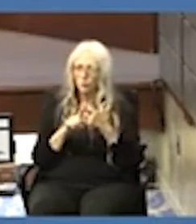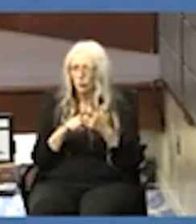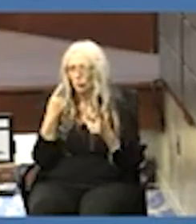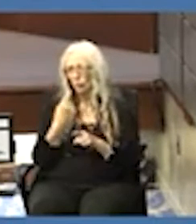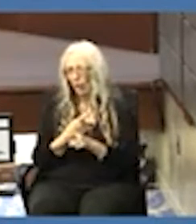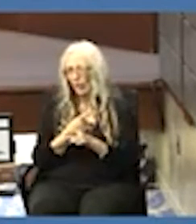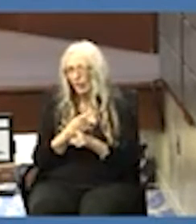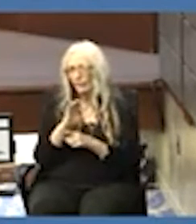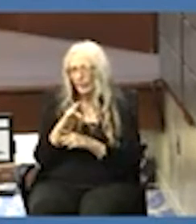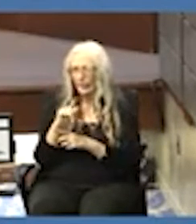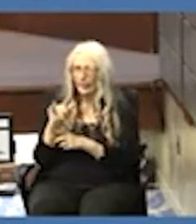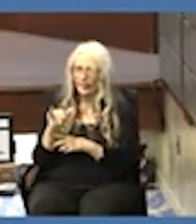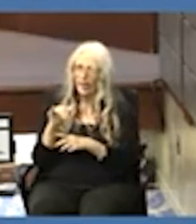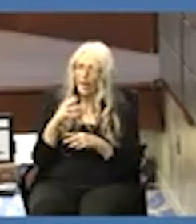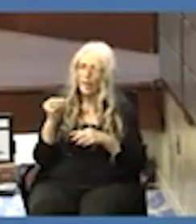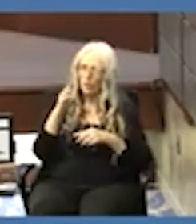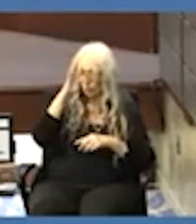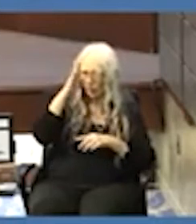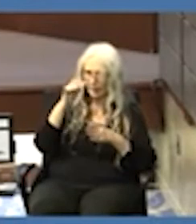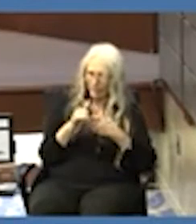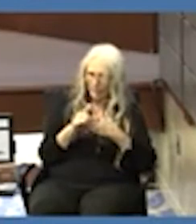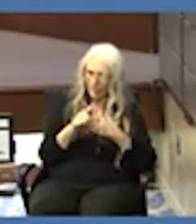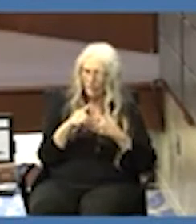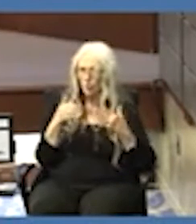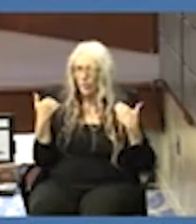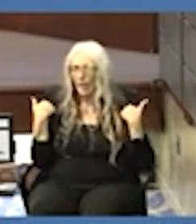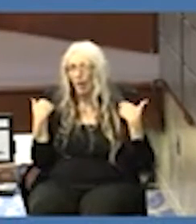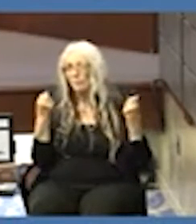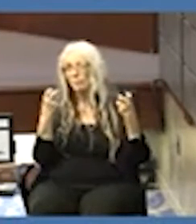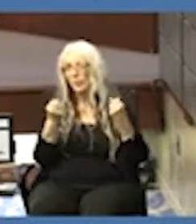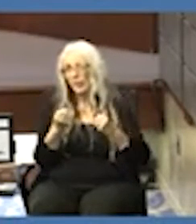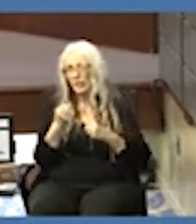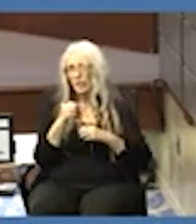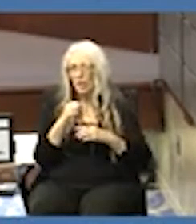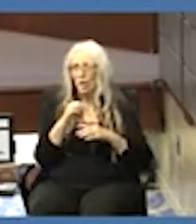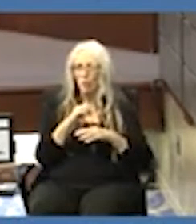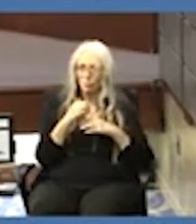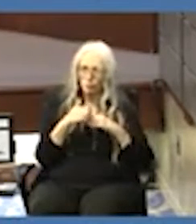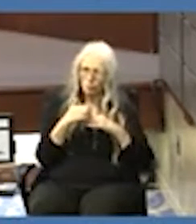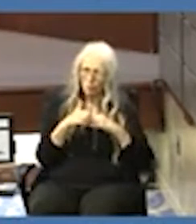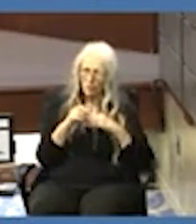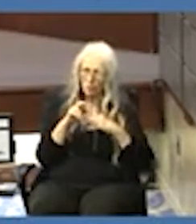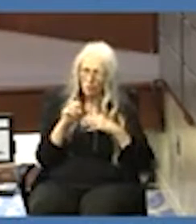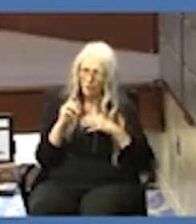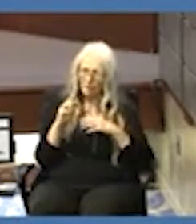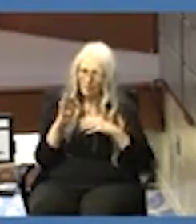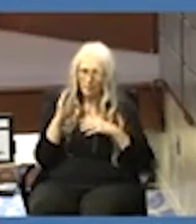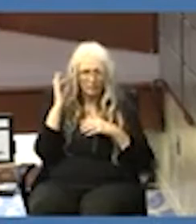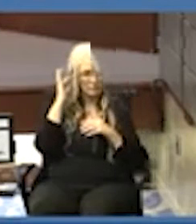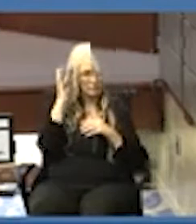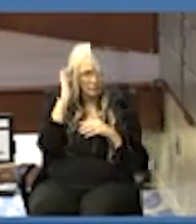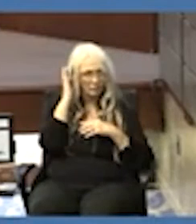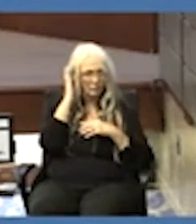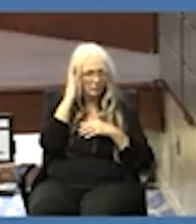facility and create that moment where there will be a series of breadcrumbs that talk to the local community through